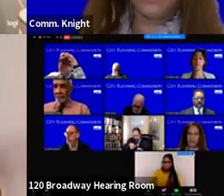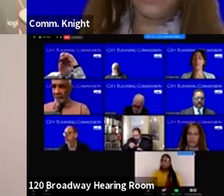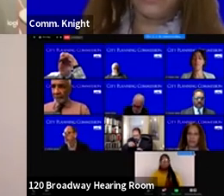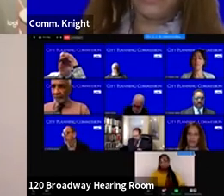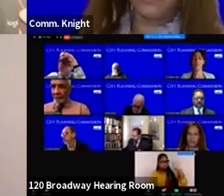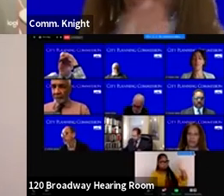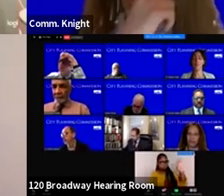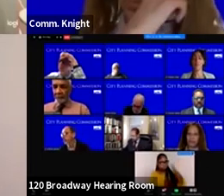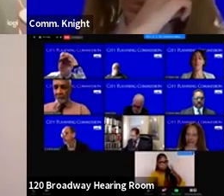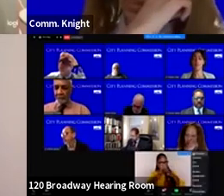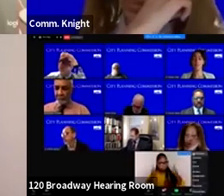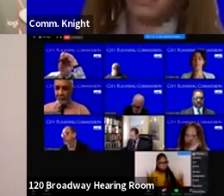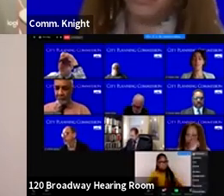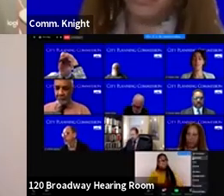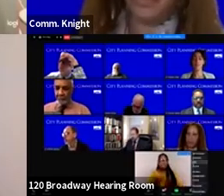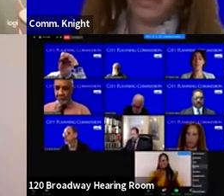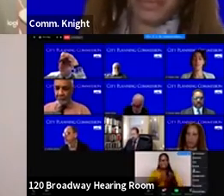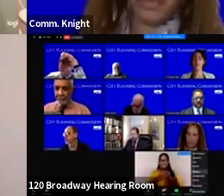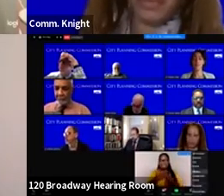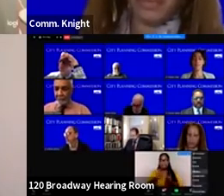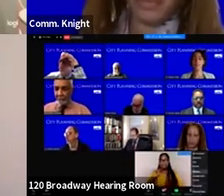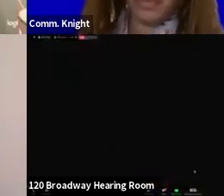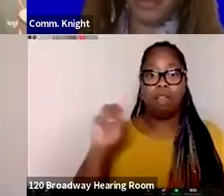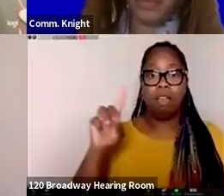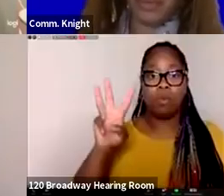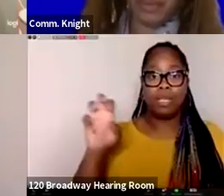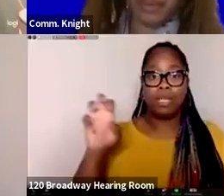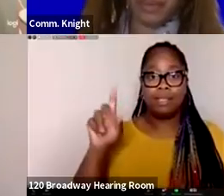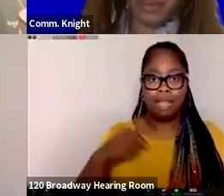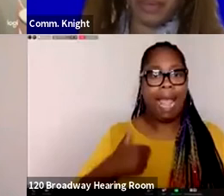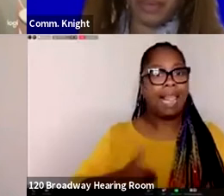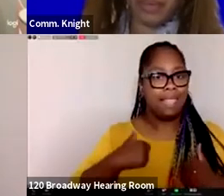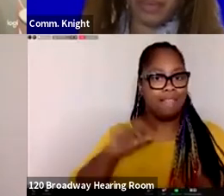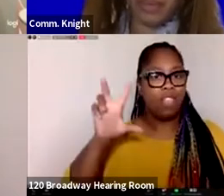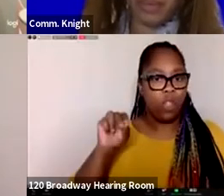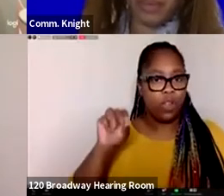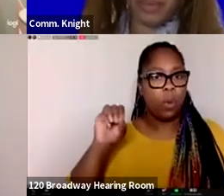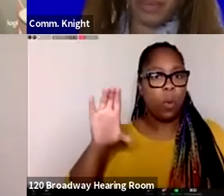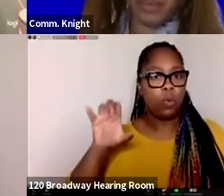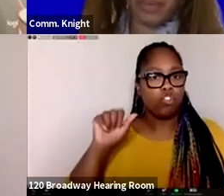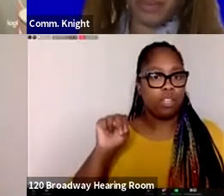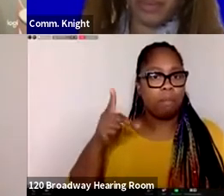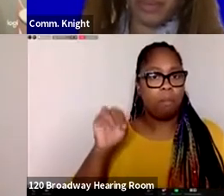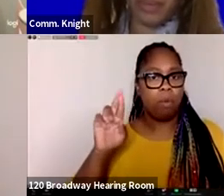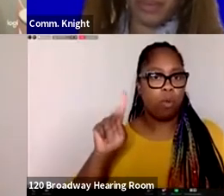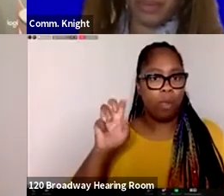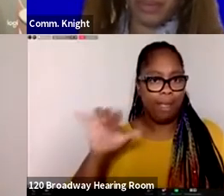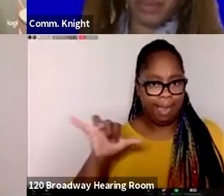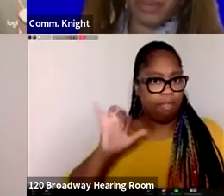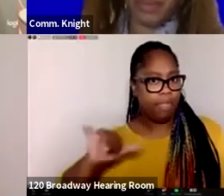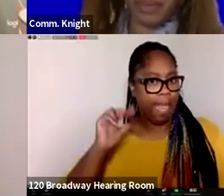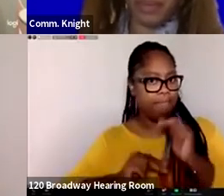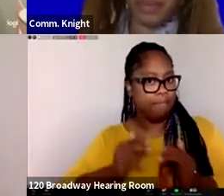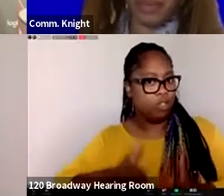you very much. Again, my name is Todd Weeks. I live at 30 Ocean Parkway. which is the building that Mr. Duffin just mentioned, and